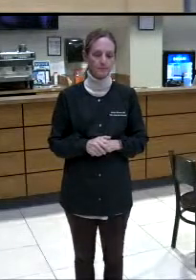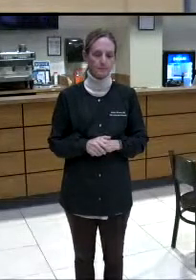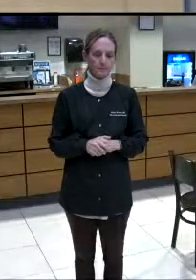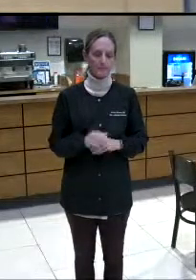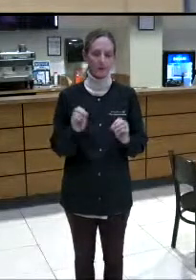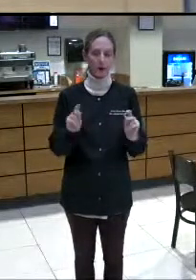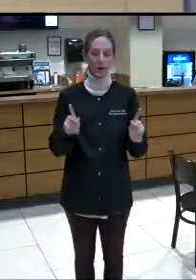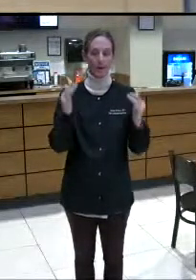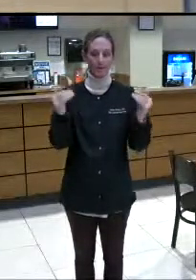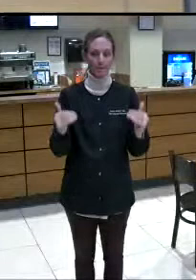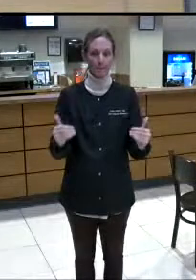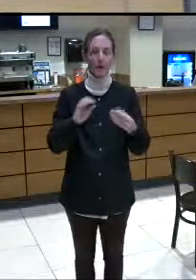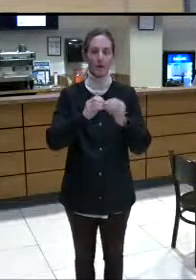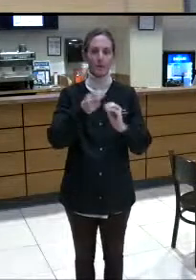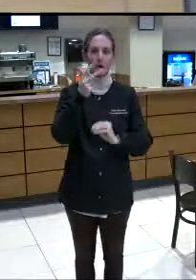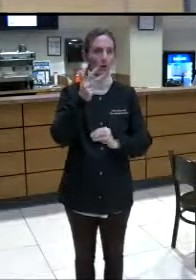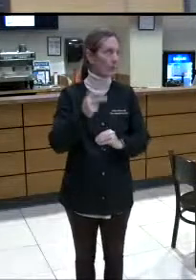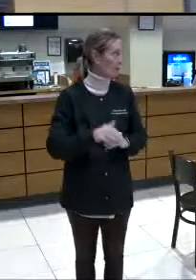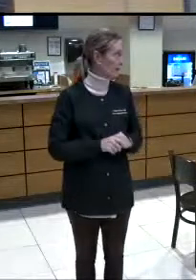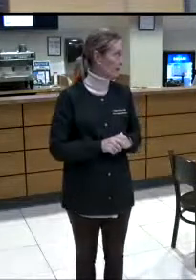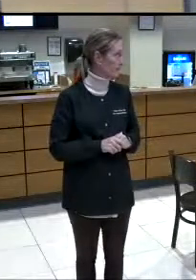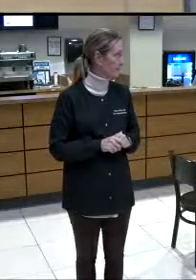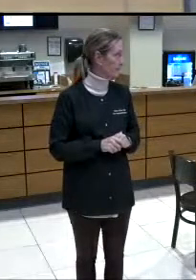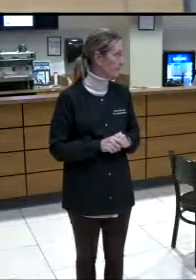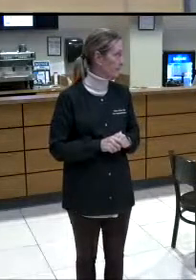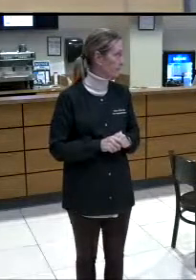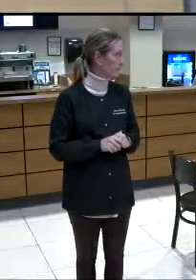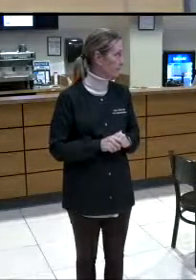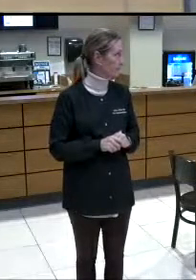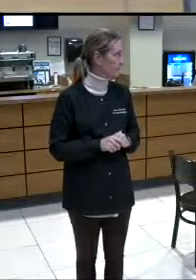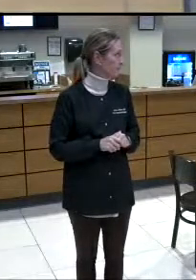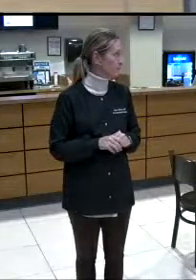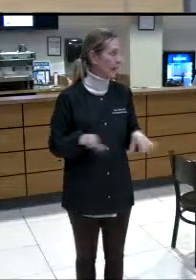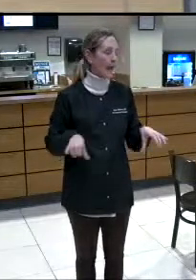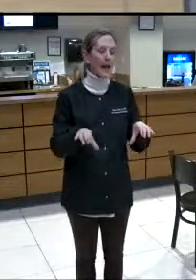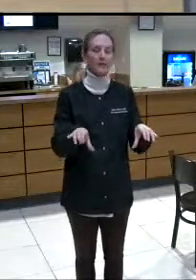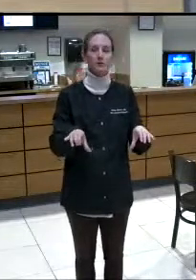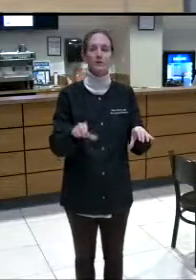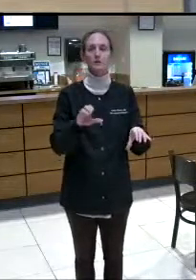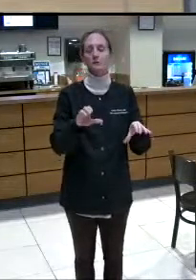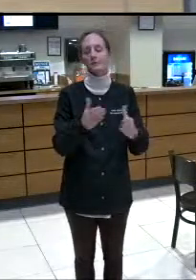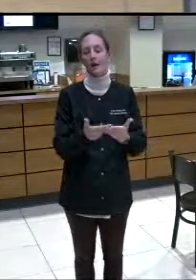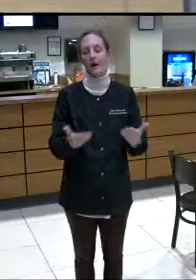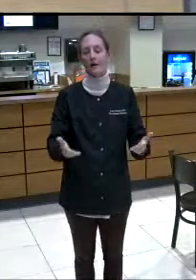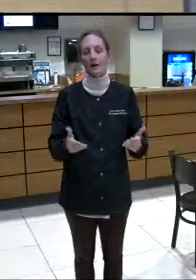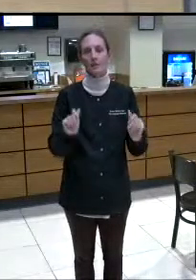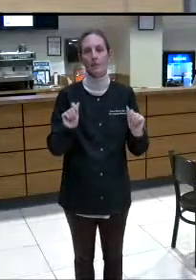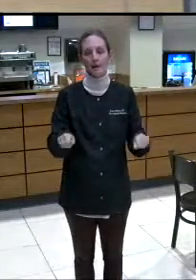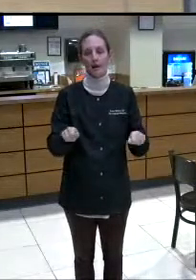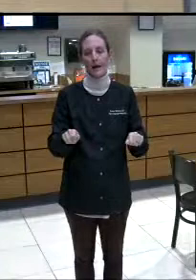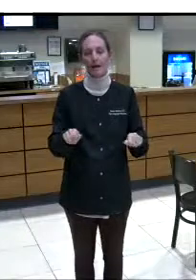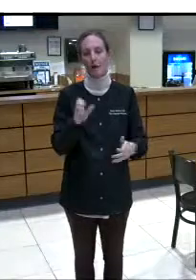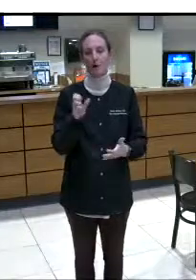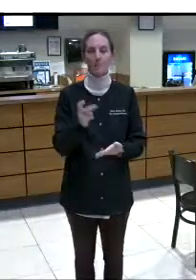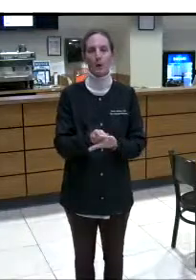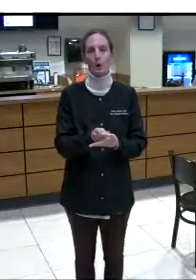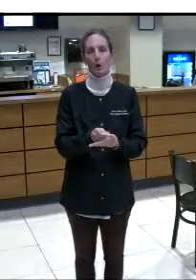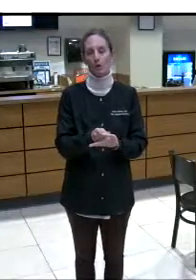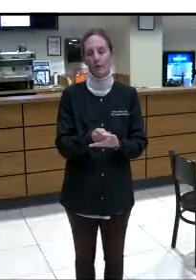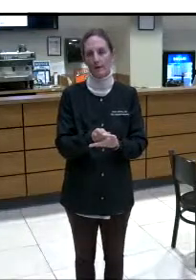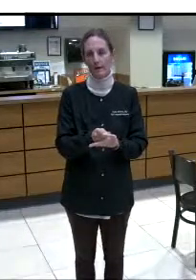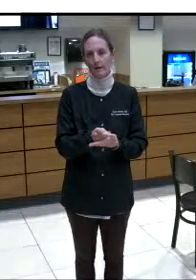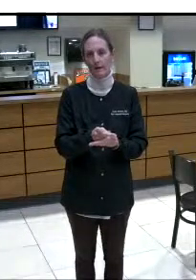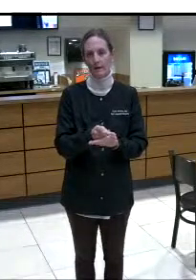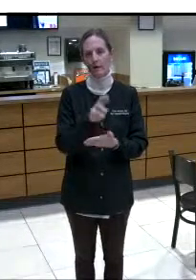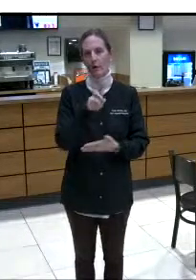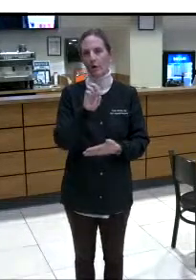Okay, so we will move to action item 3, and this is the action to approve a resolution of the Clark County